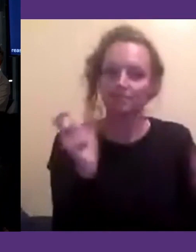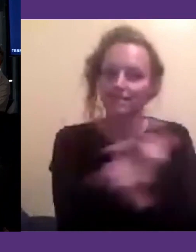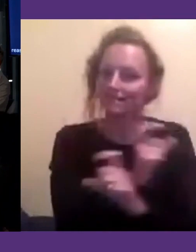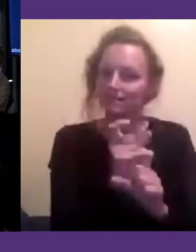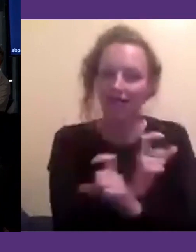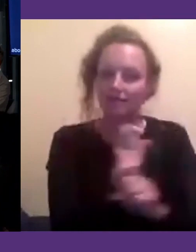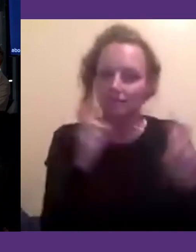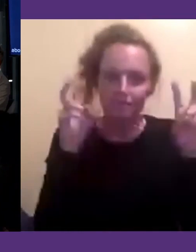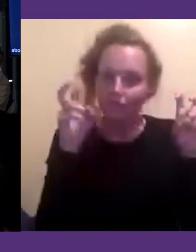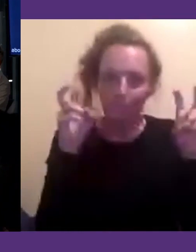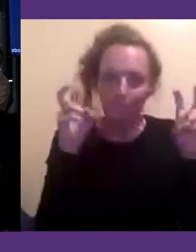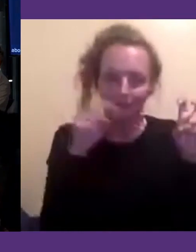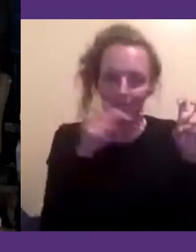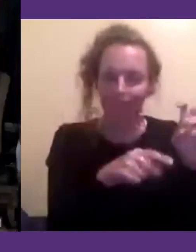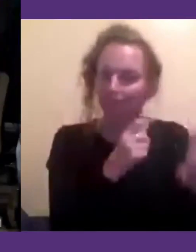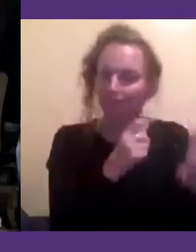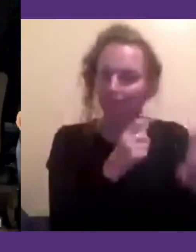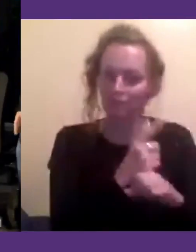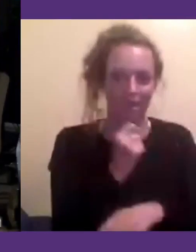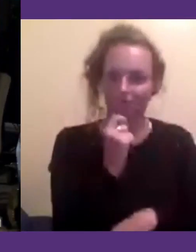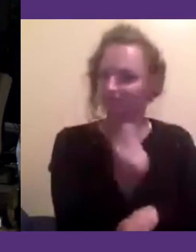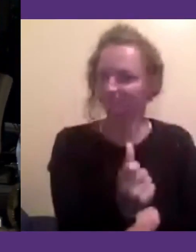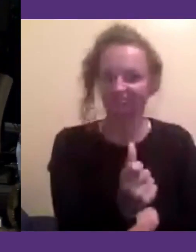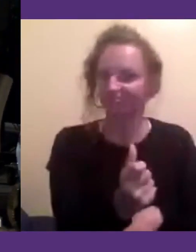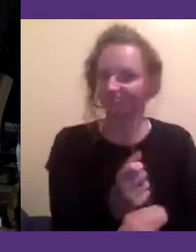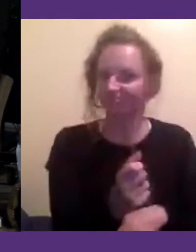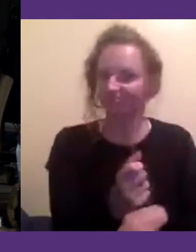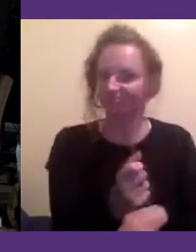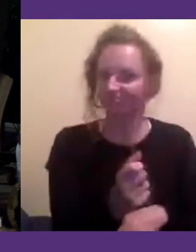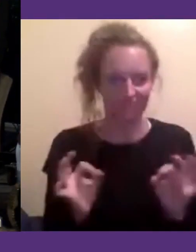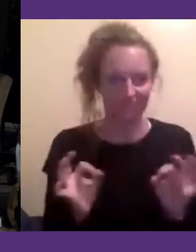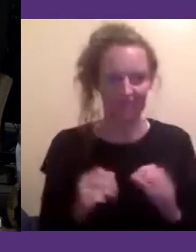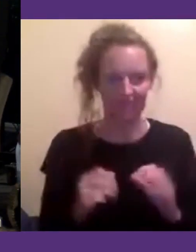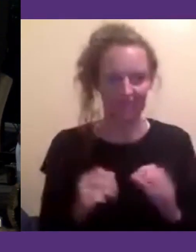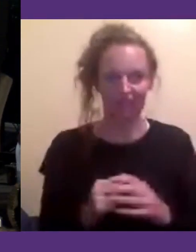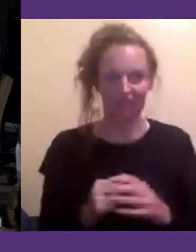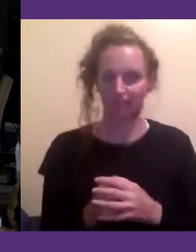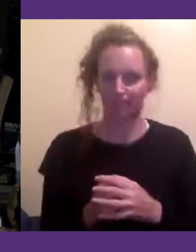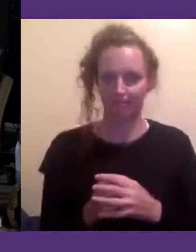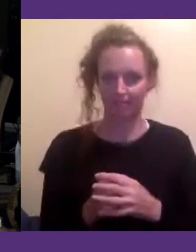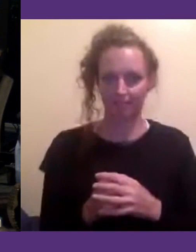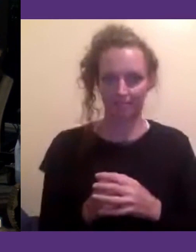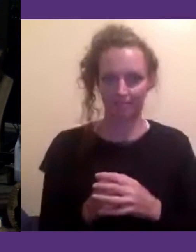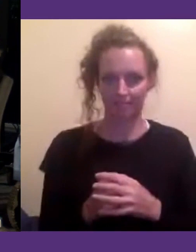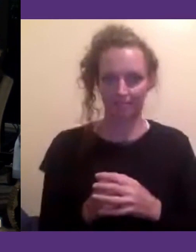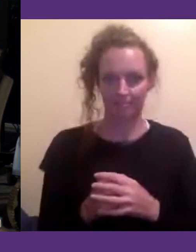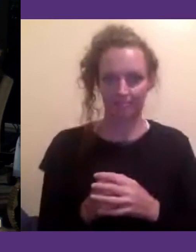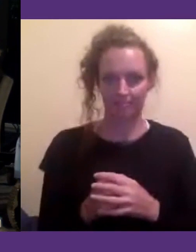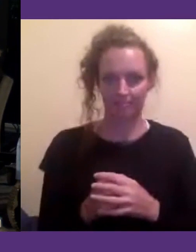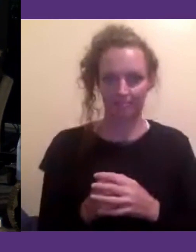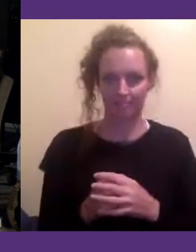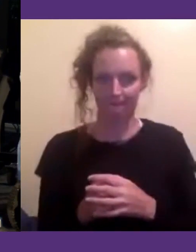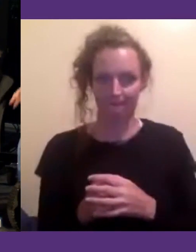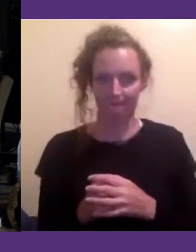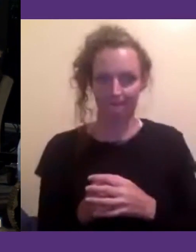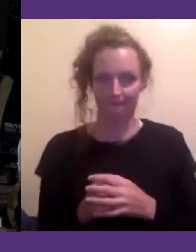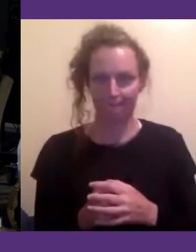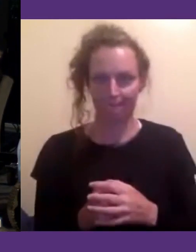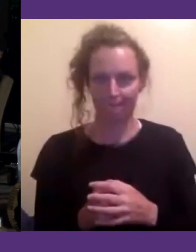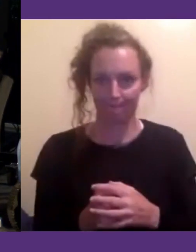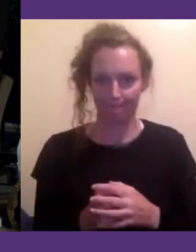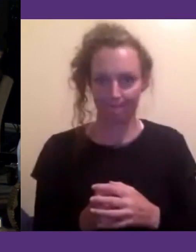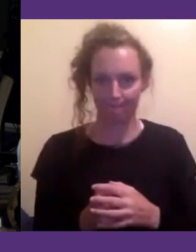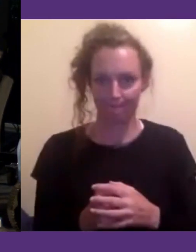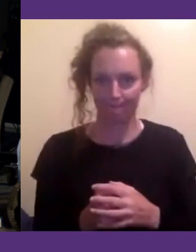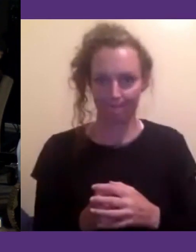No, I was just interested that there was that conversation. Exactly. Like he says he's going to go on there to talk about it,